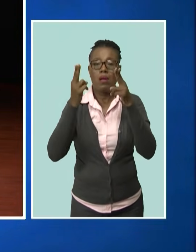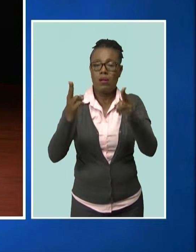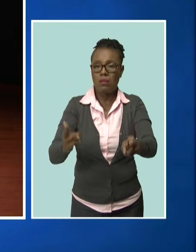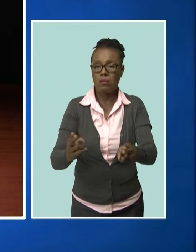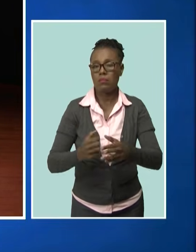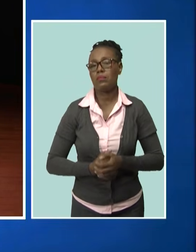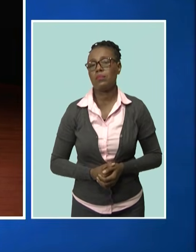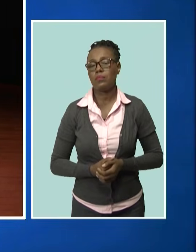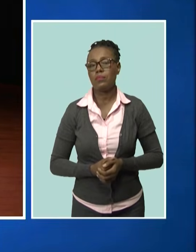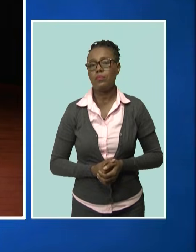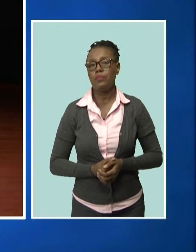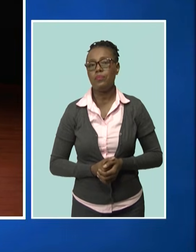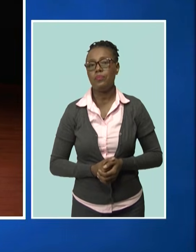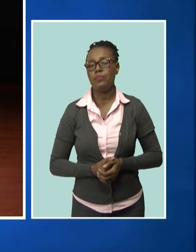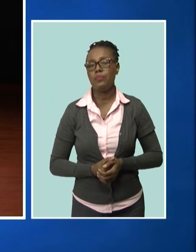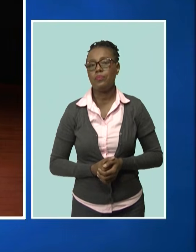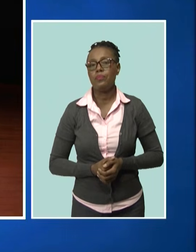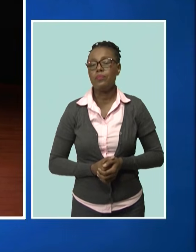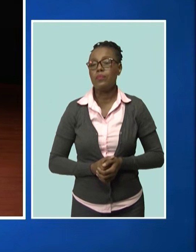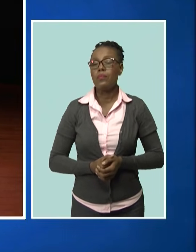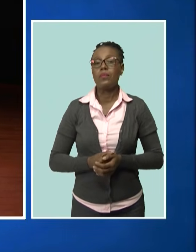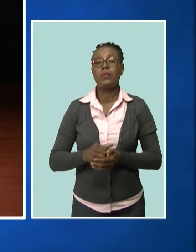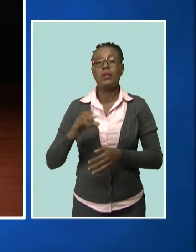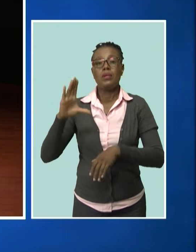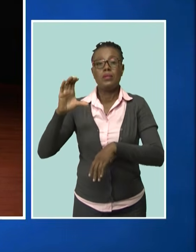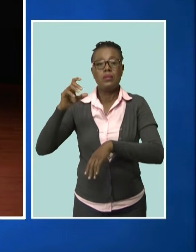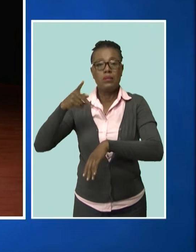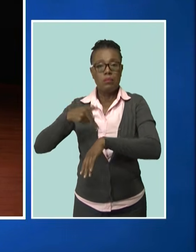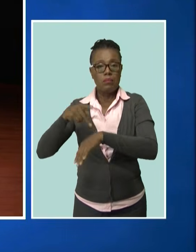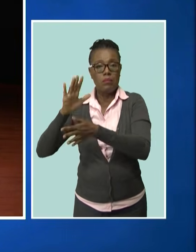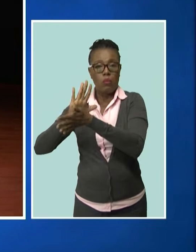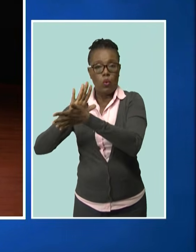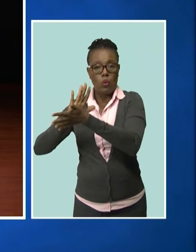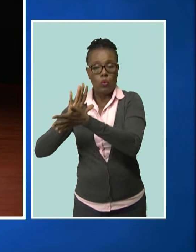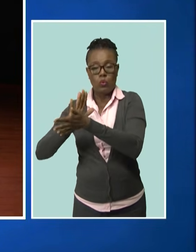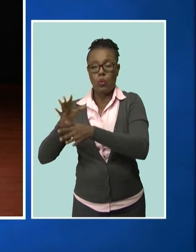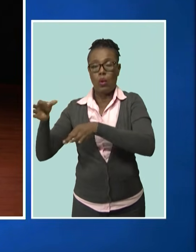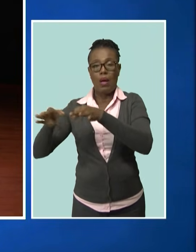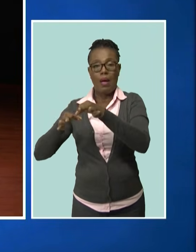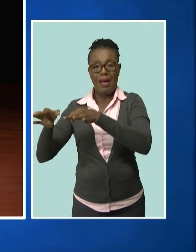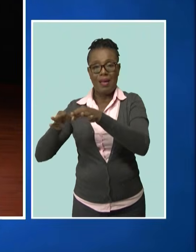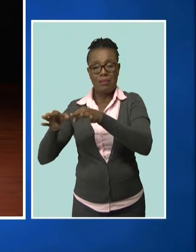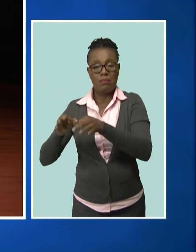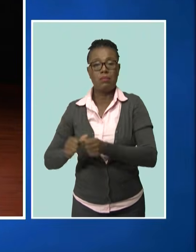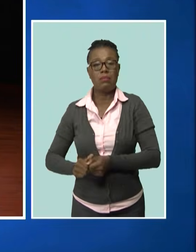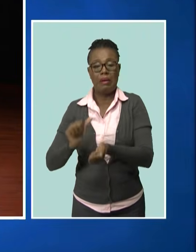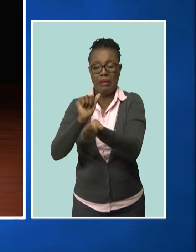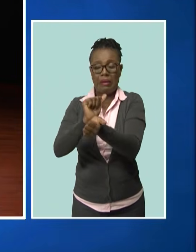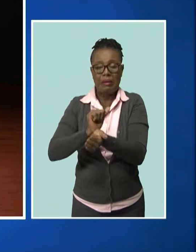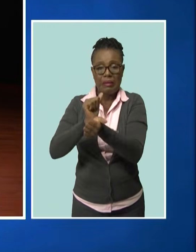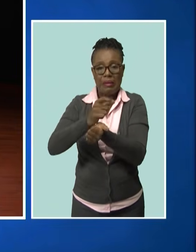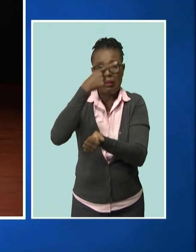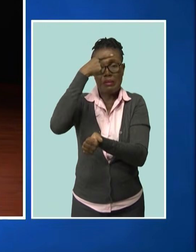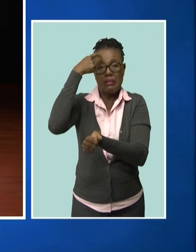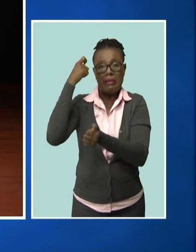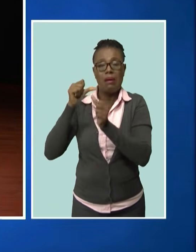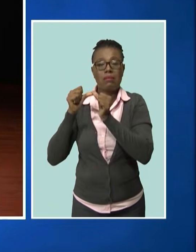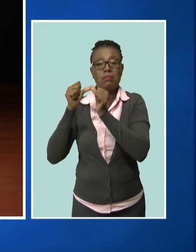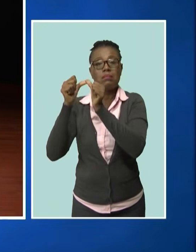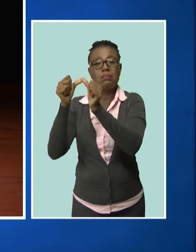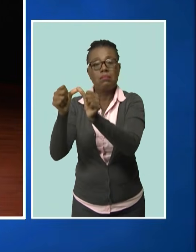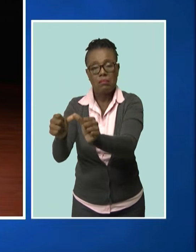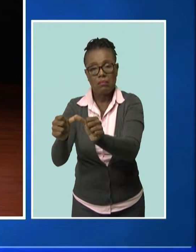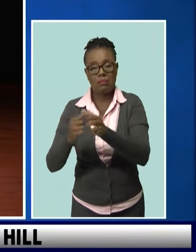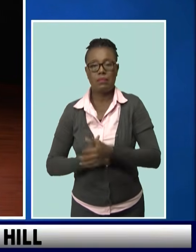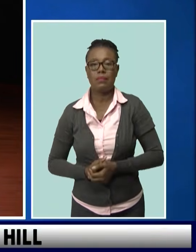St. Hill, representing Coleridge and Parry Secondary School, spoke about the remaining scars of slavery. Caribbean governments still suffer